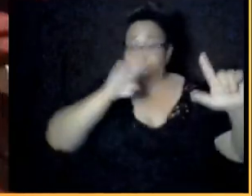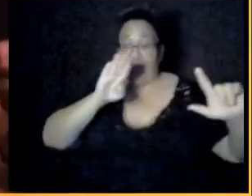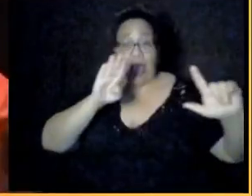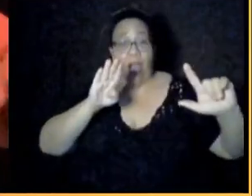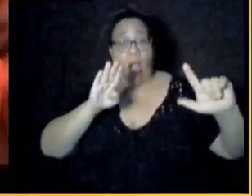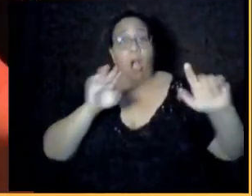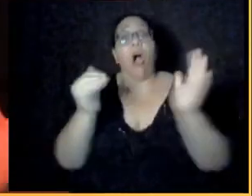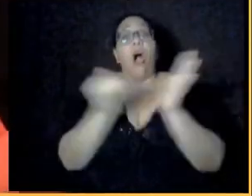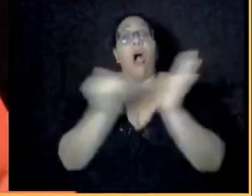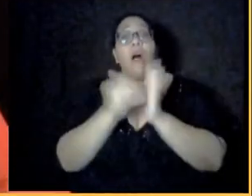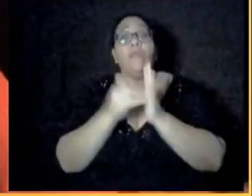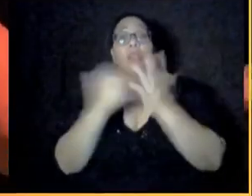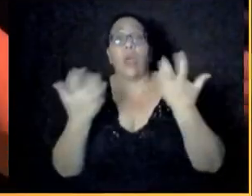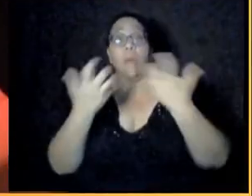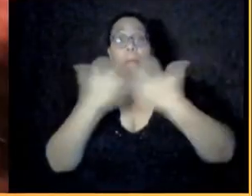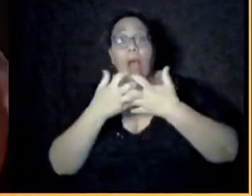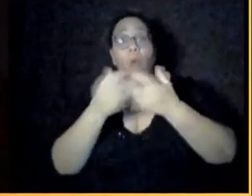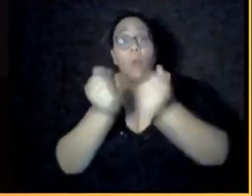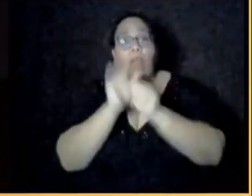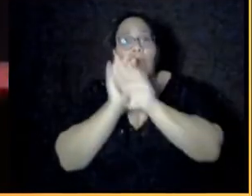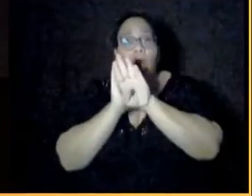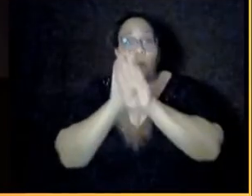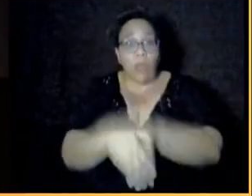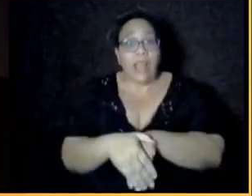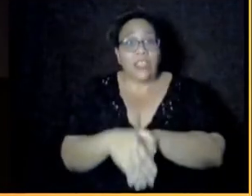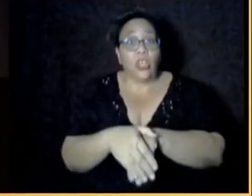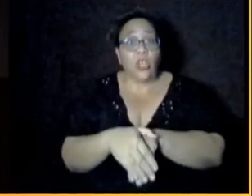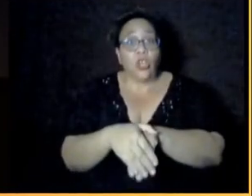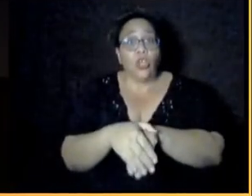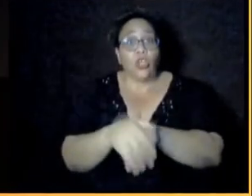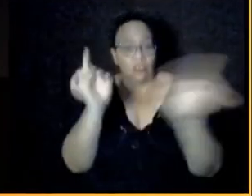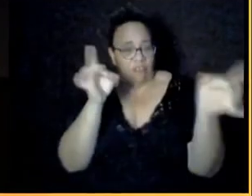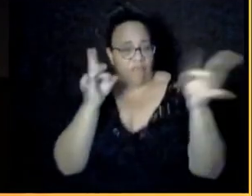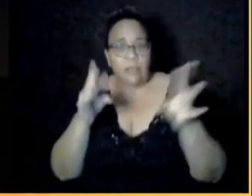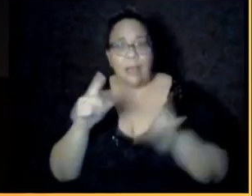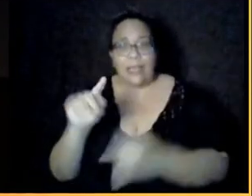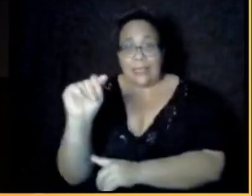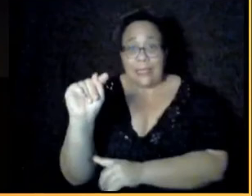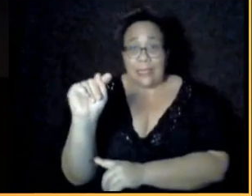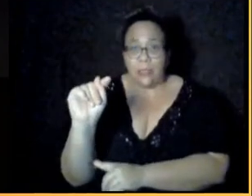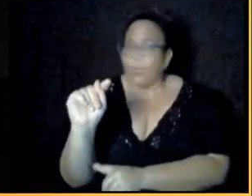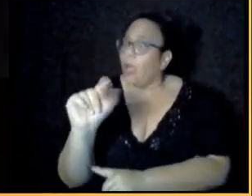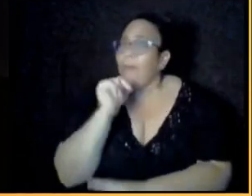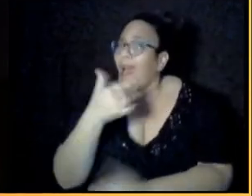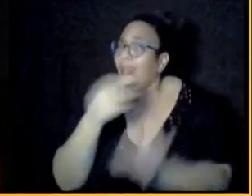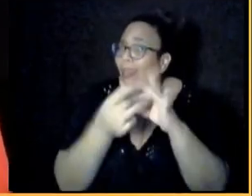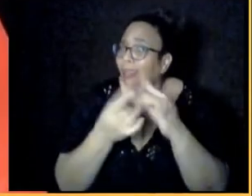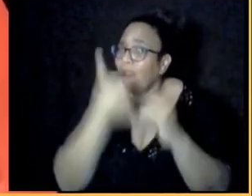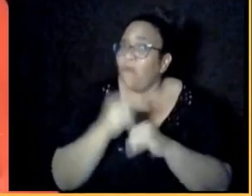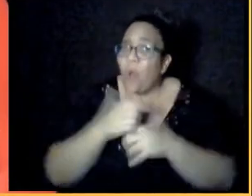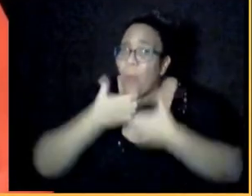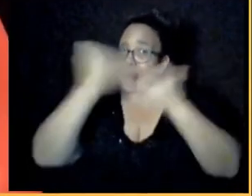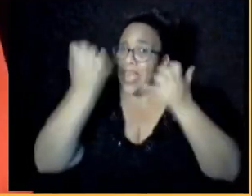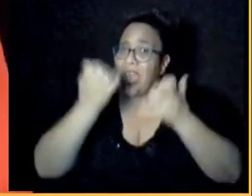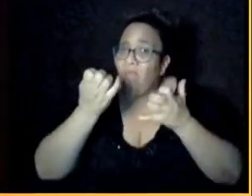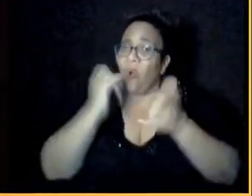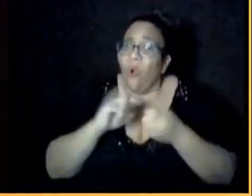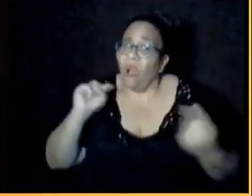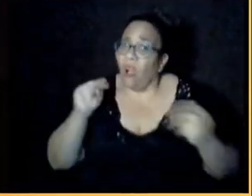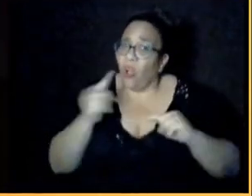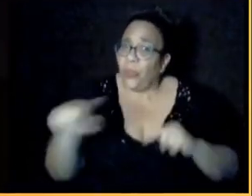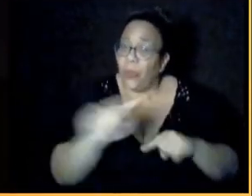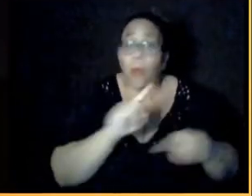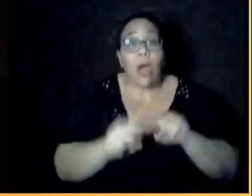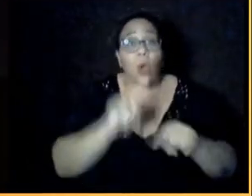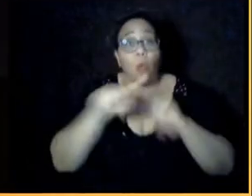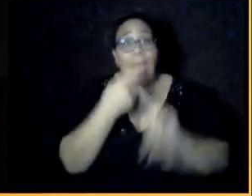with the oppressor to victimize the T. Now, I don't say it to be mean, and I don't mean to be cruel, but when black trans